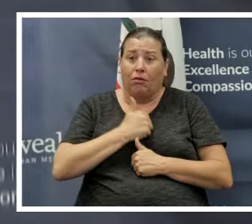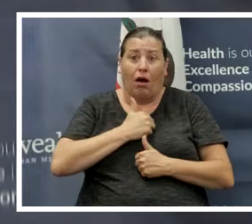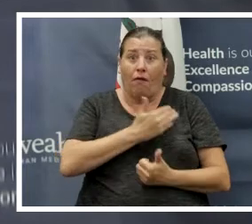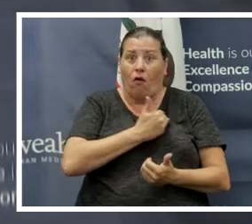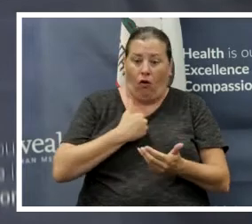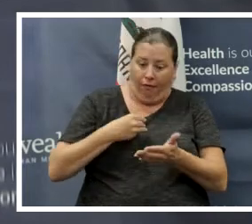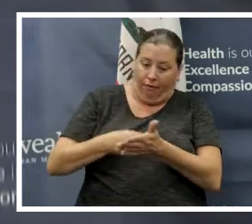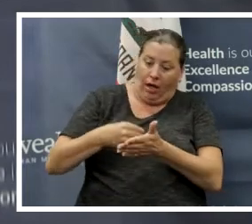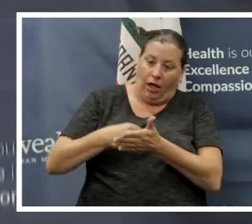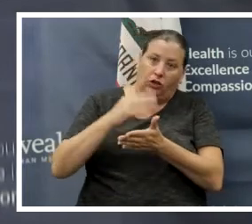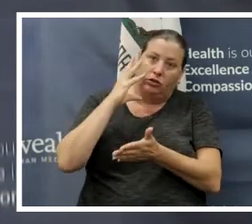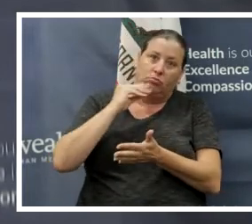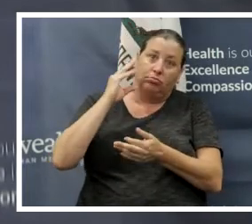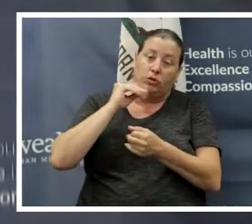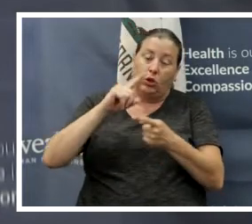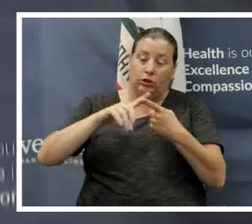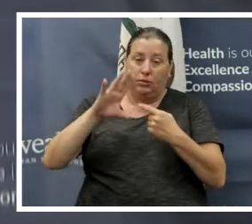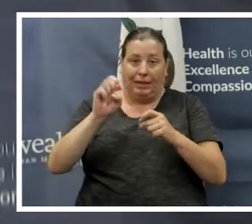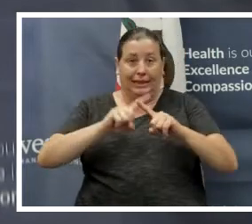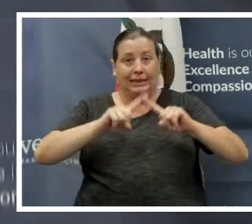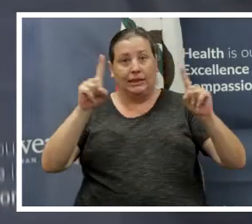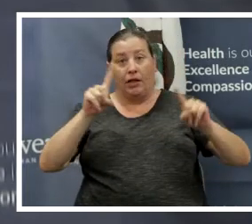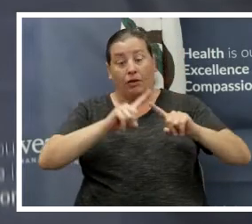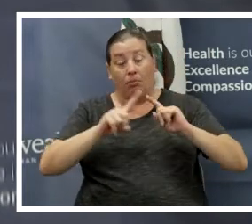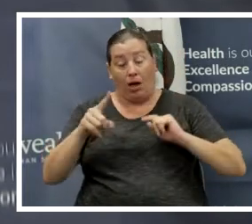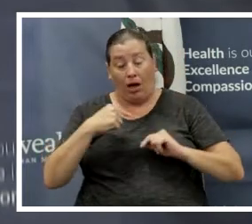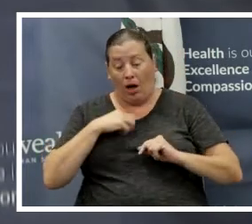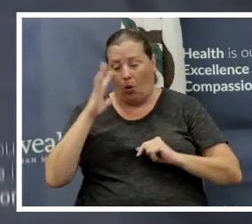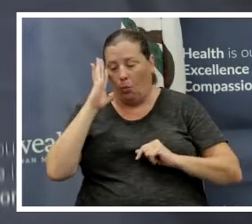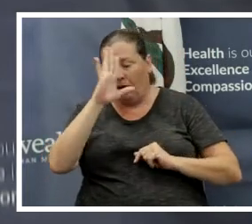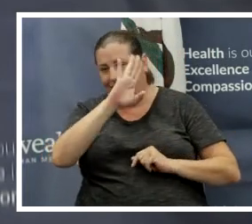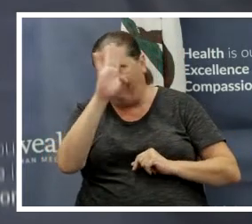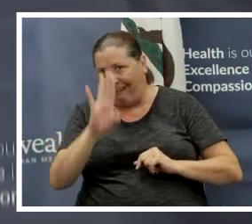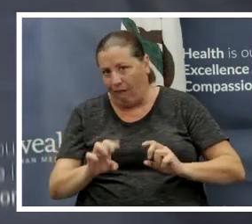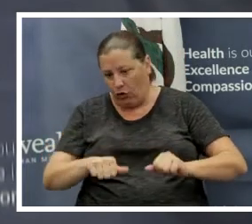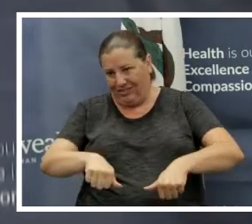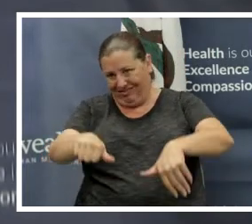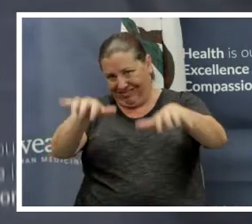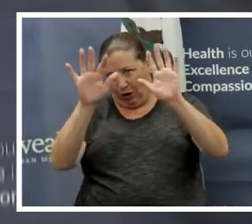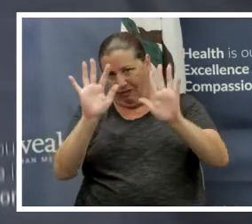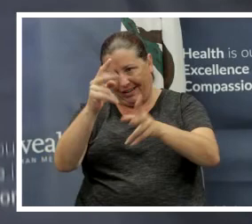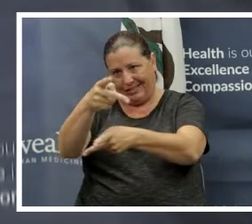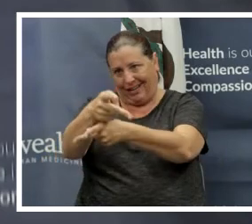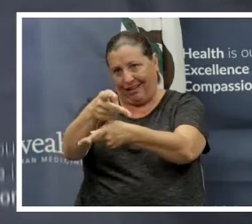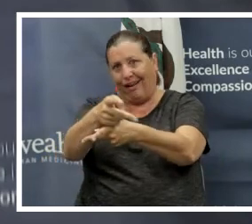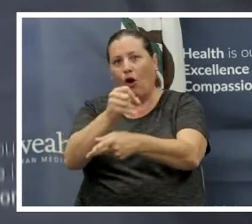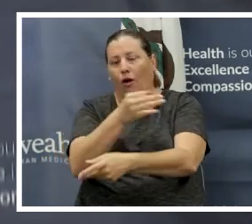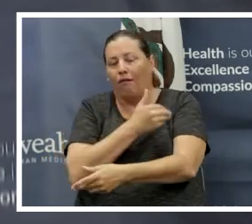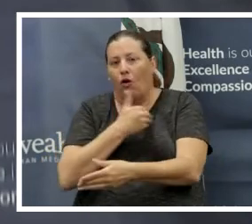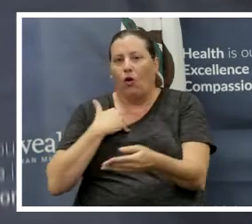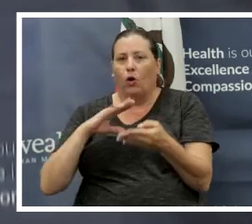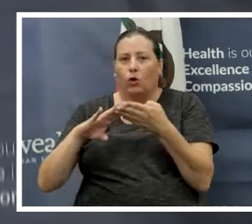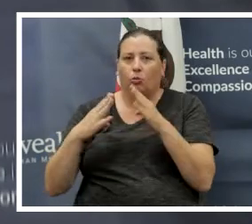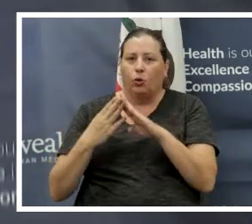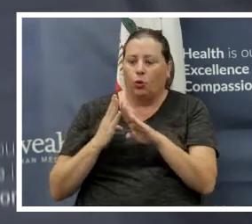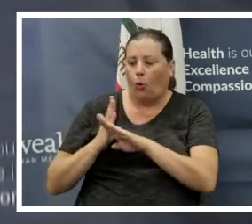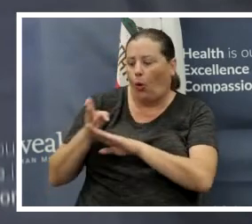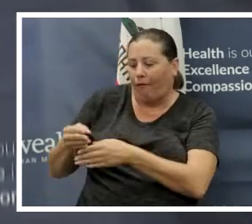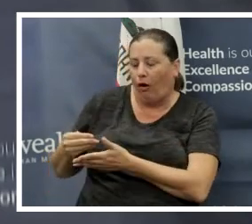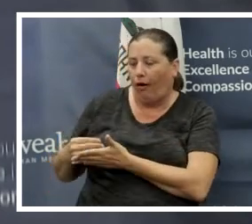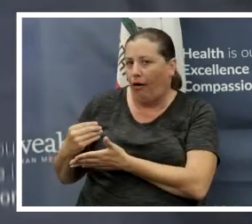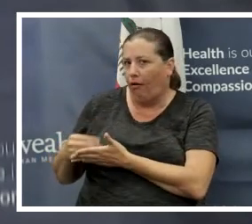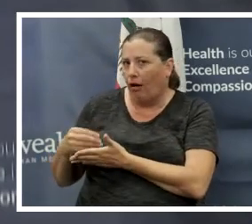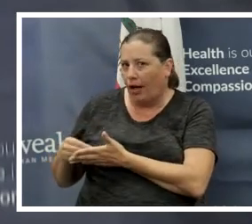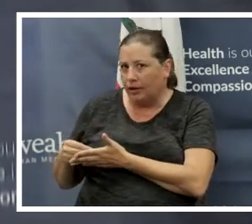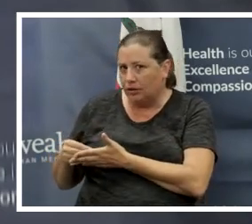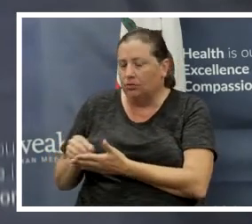different, but not for a moment would I ever sacrifice the care of our community over, financial